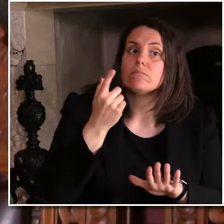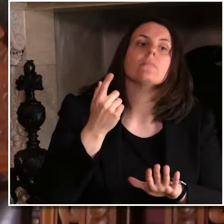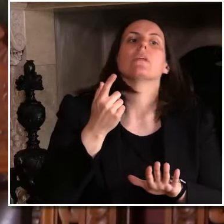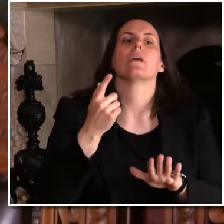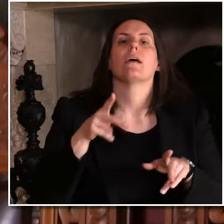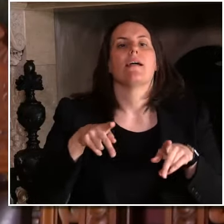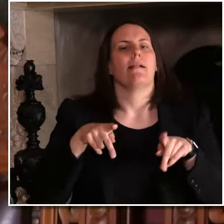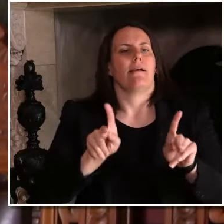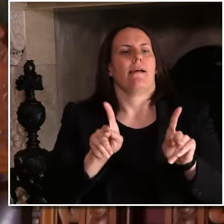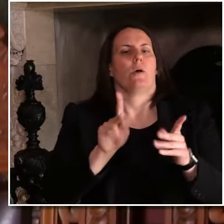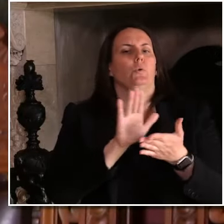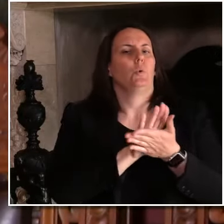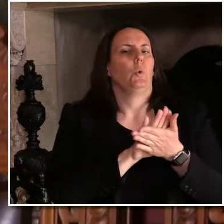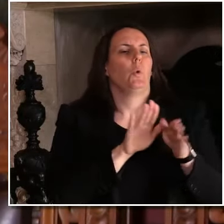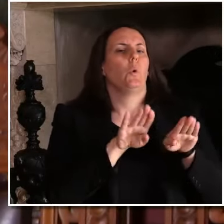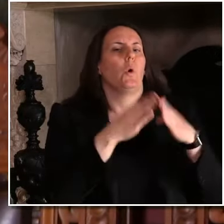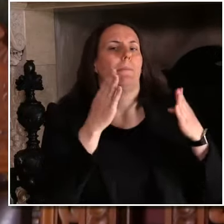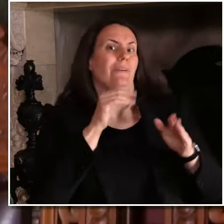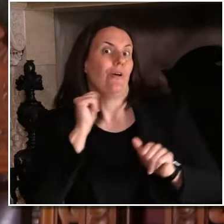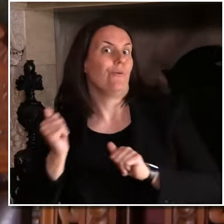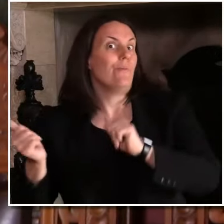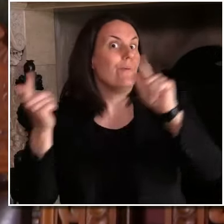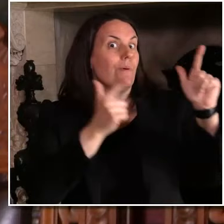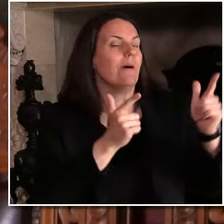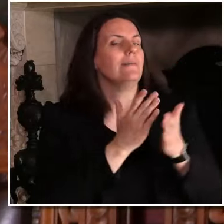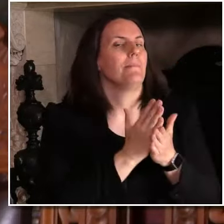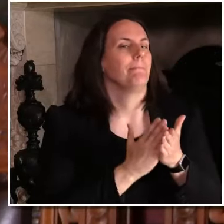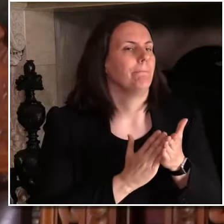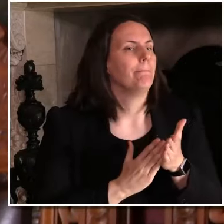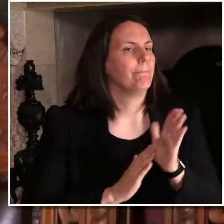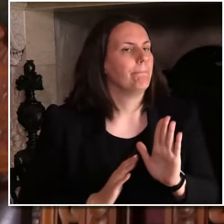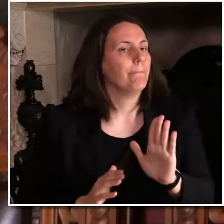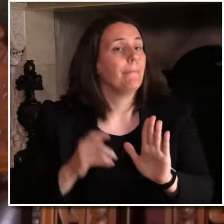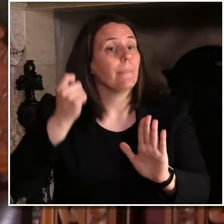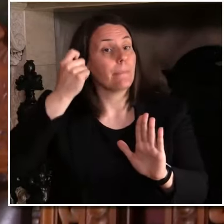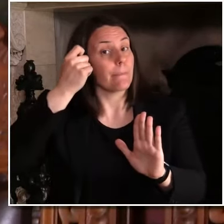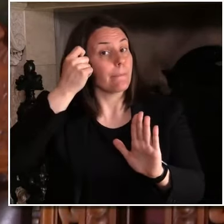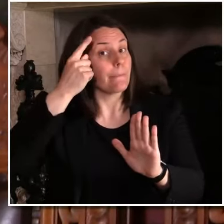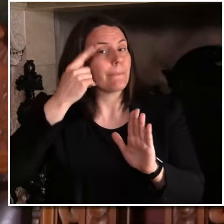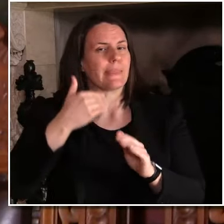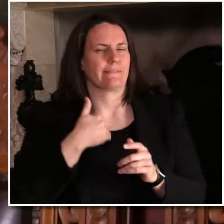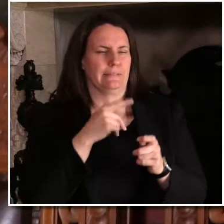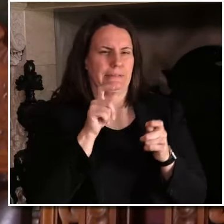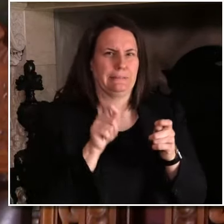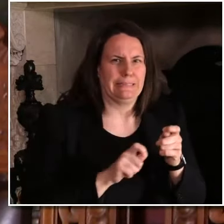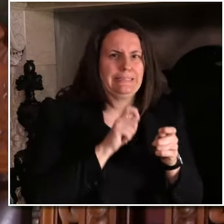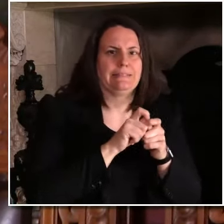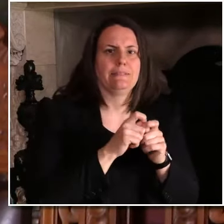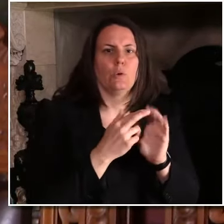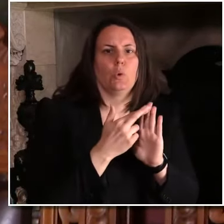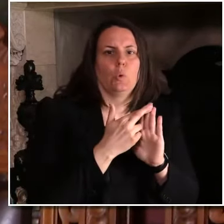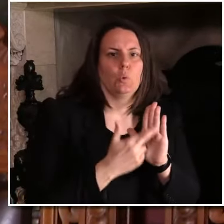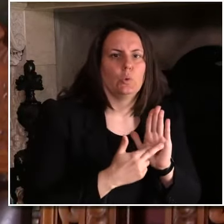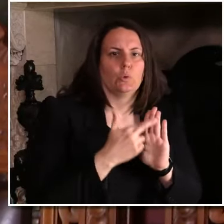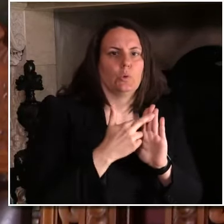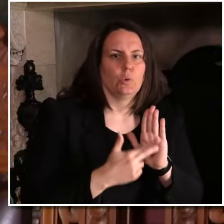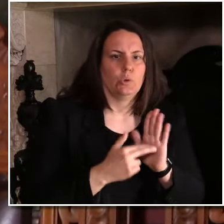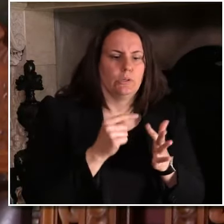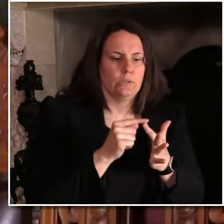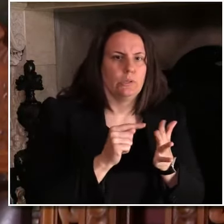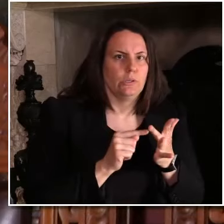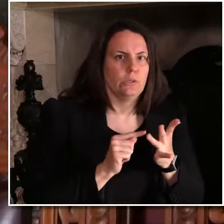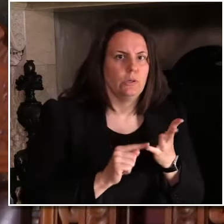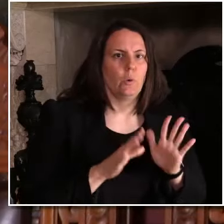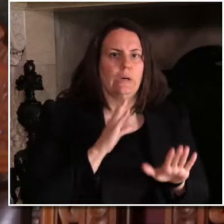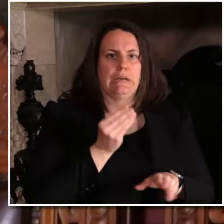stated in that order, is that additional specificity will be provided to address some of the issues that you identified. What we wanted to do with the Badger